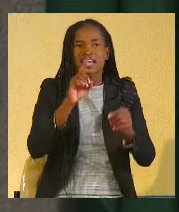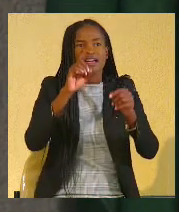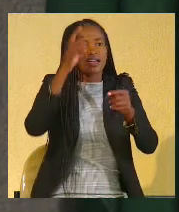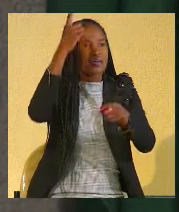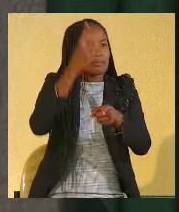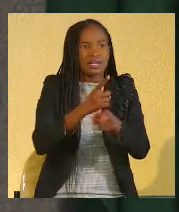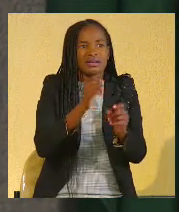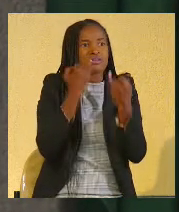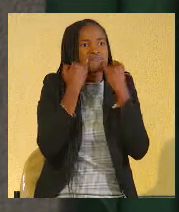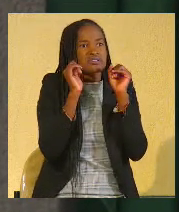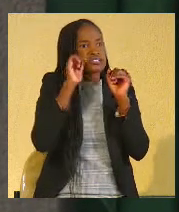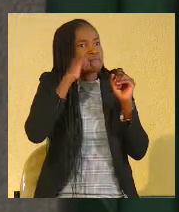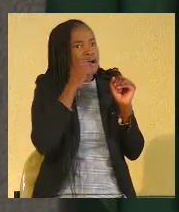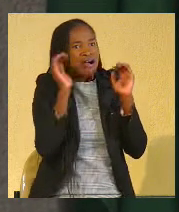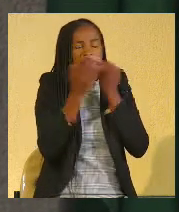as possible.